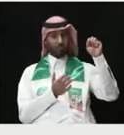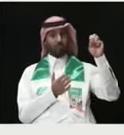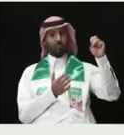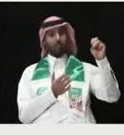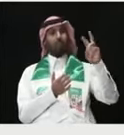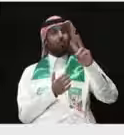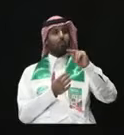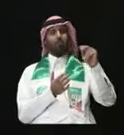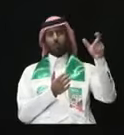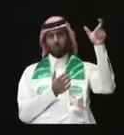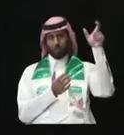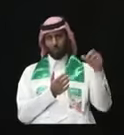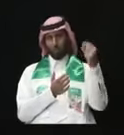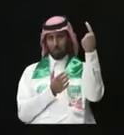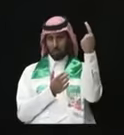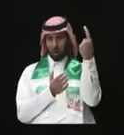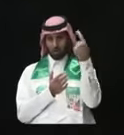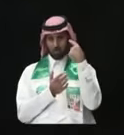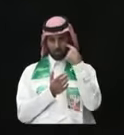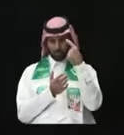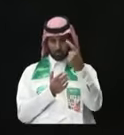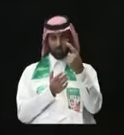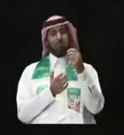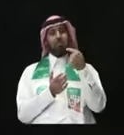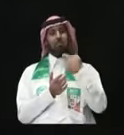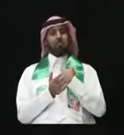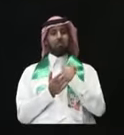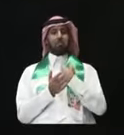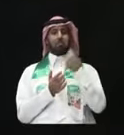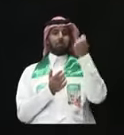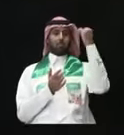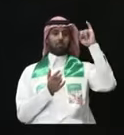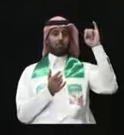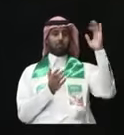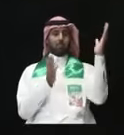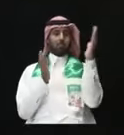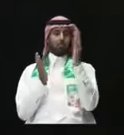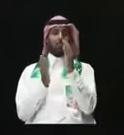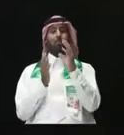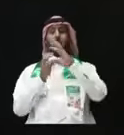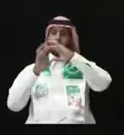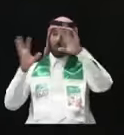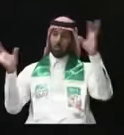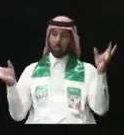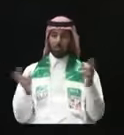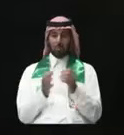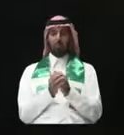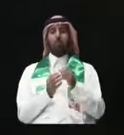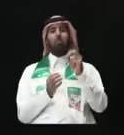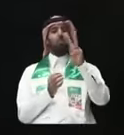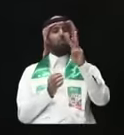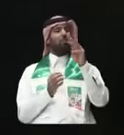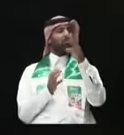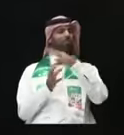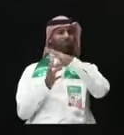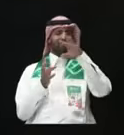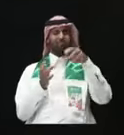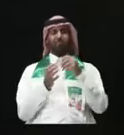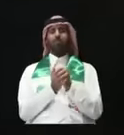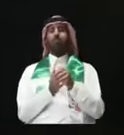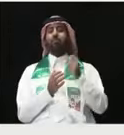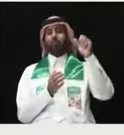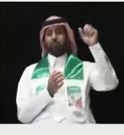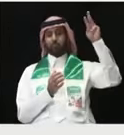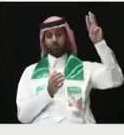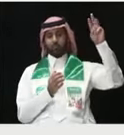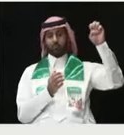past, progressive, ing. Okay, yesterday at this time, I was taking a shower.